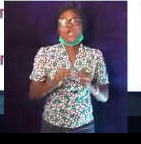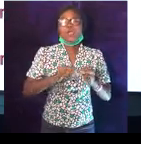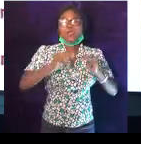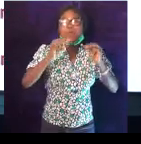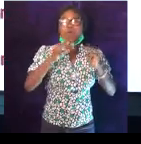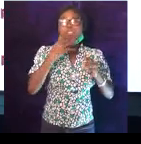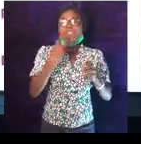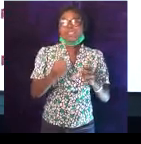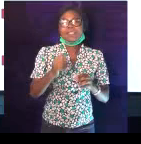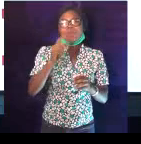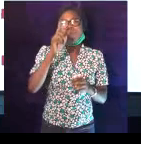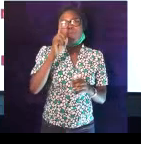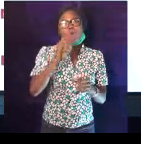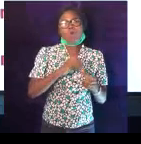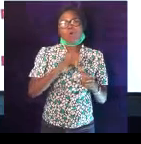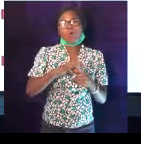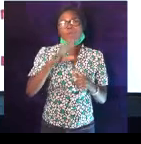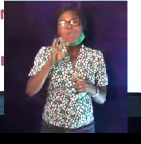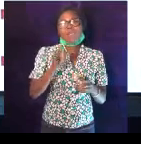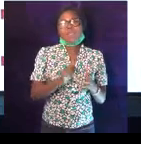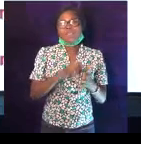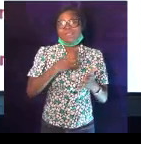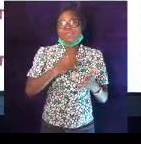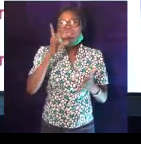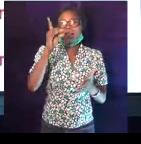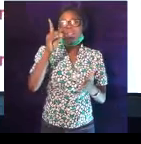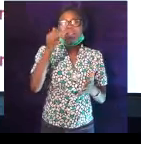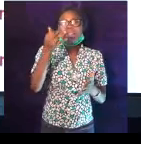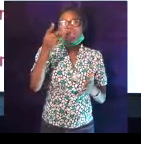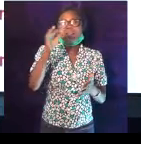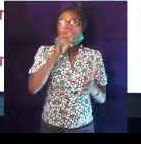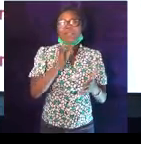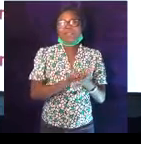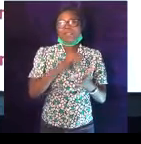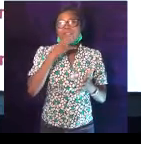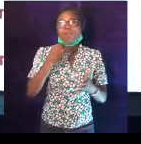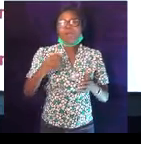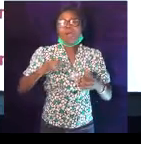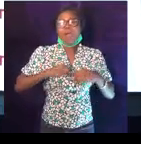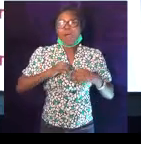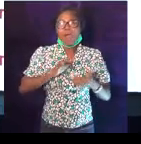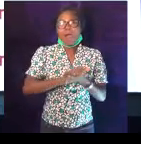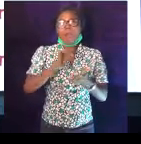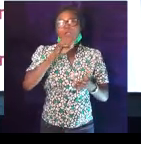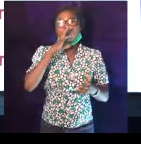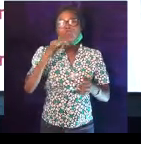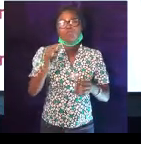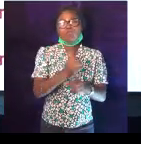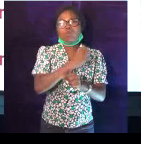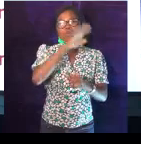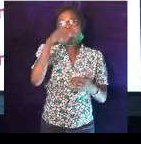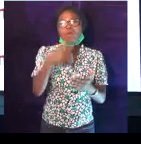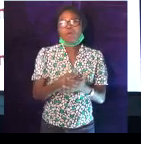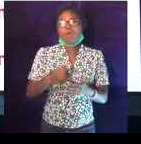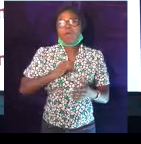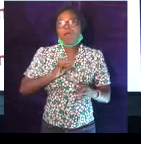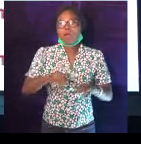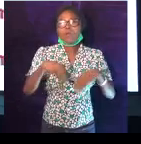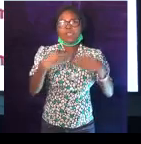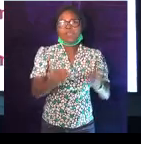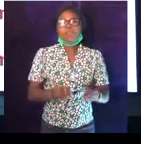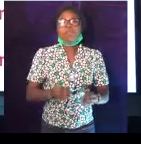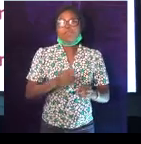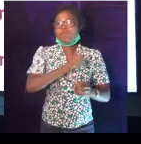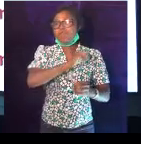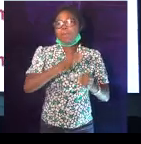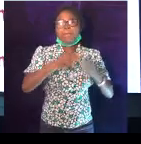is the data that is the mode, and that is 3 marks. I believe you got all this right, and I'm sure I'm going to give you